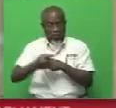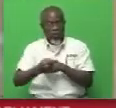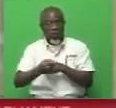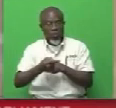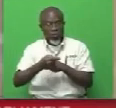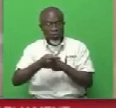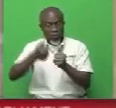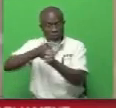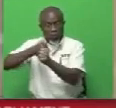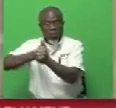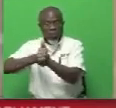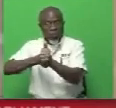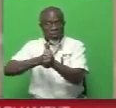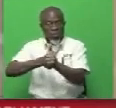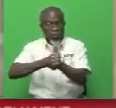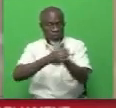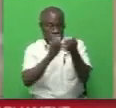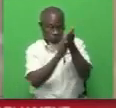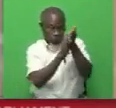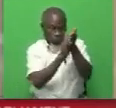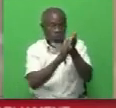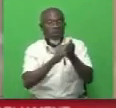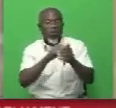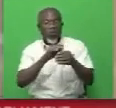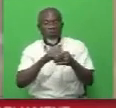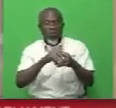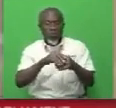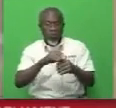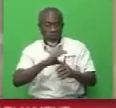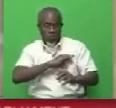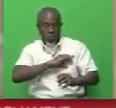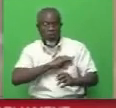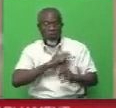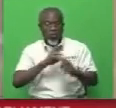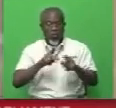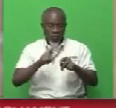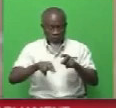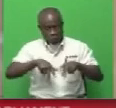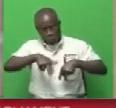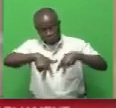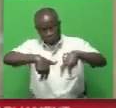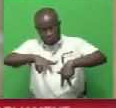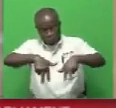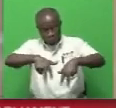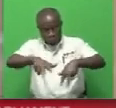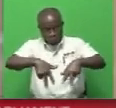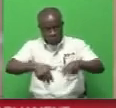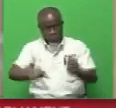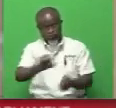used to recognize and commend officers, listen to this, to engage both in foot and mobile patrols for the 4-month period. They must